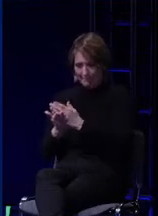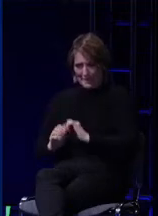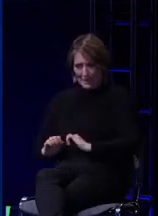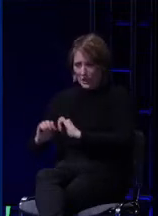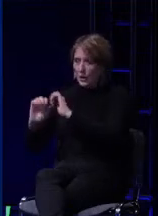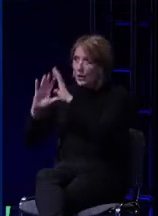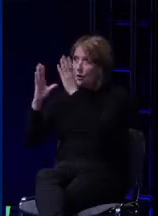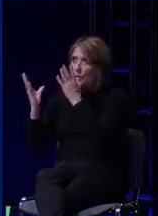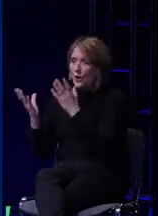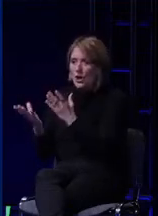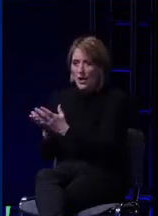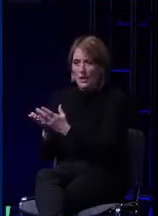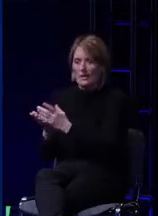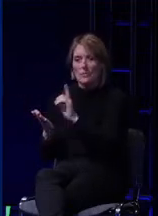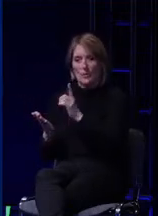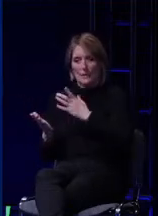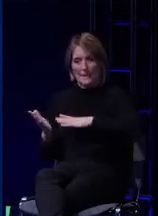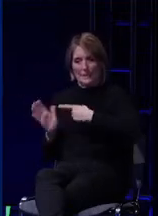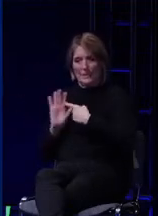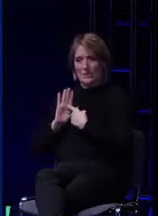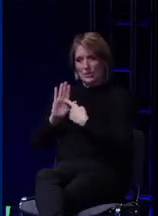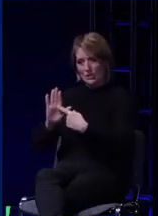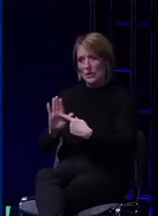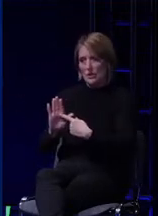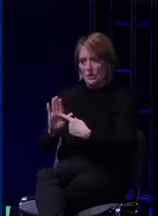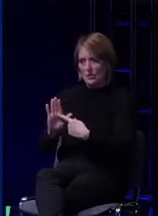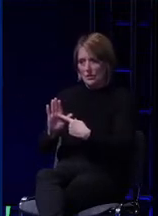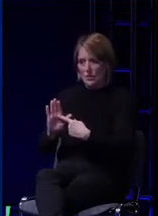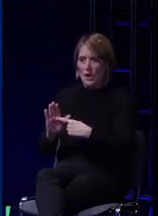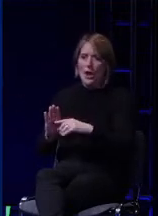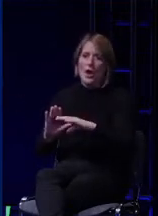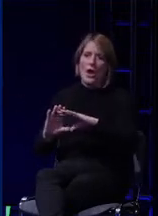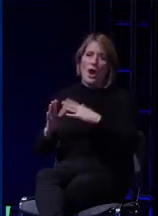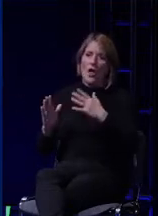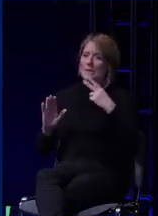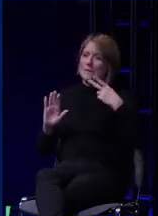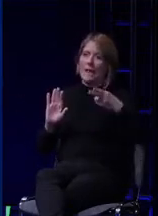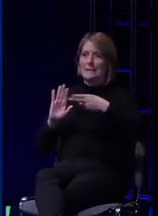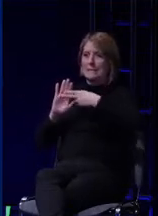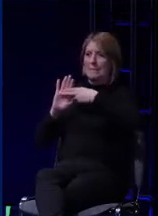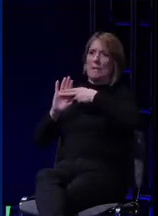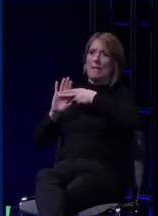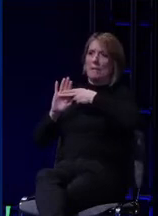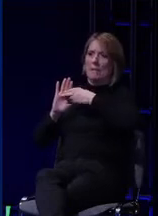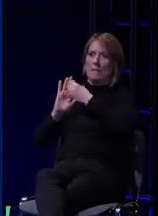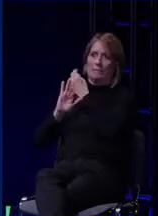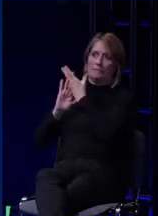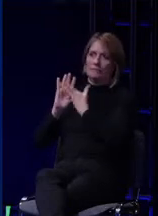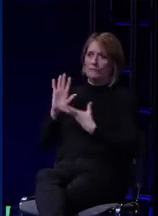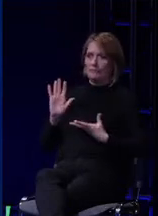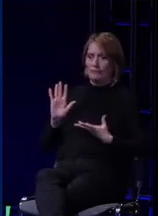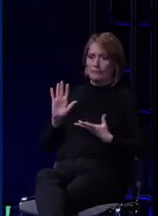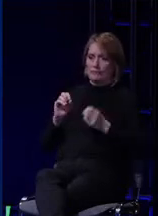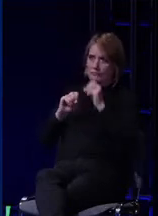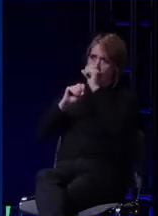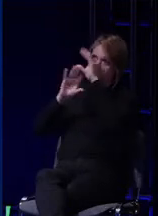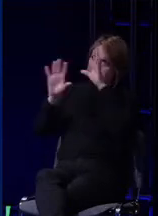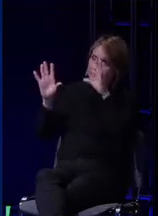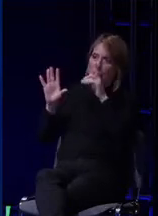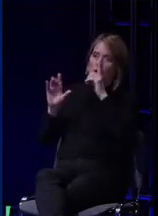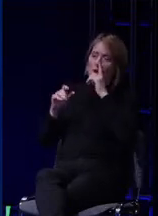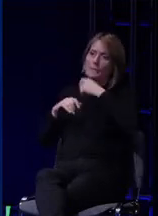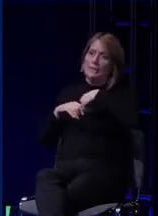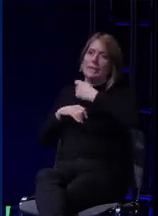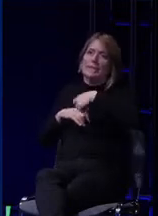what we need to show, like what is it, and a lot of it is symbolic, or Right. So it could be